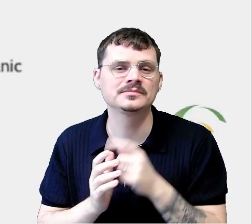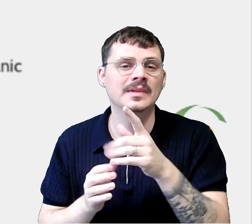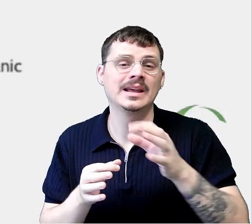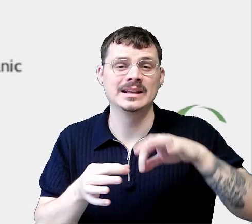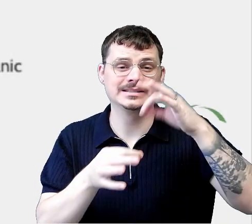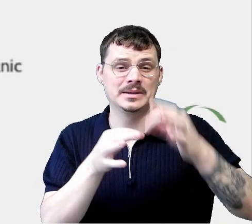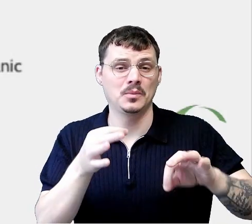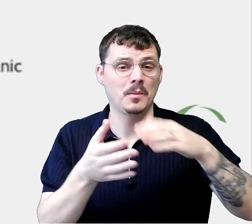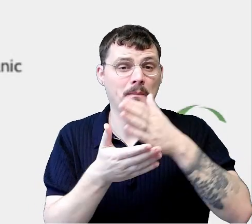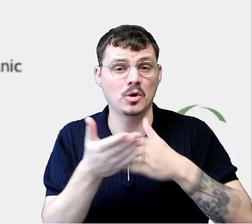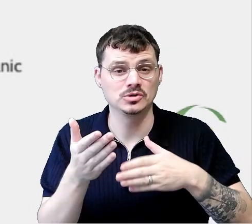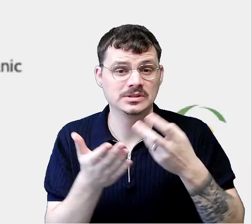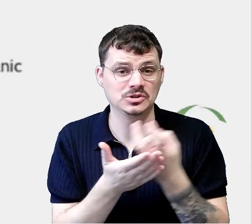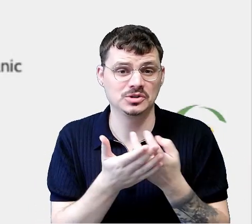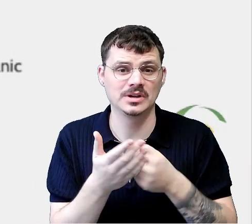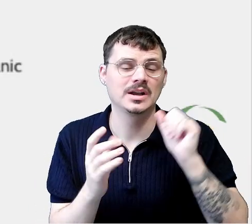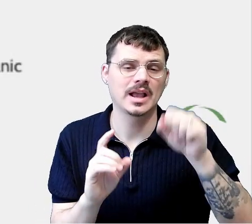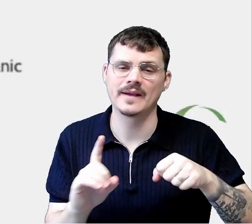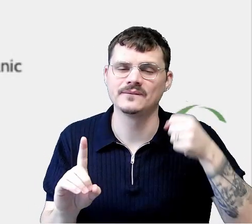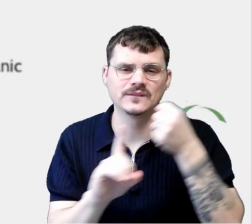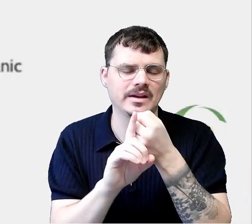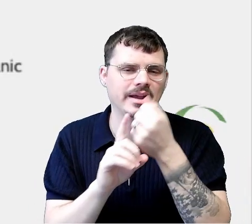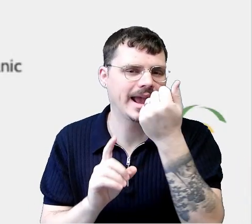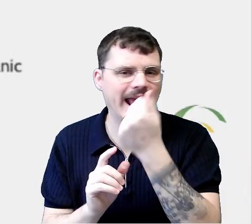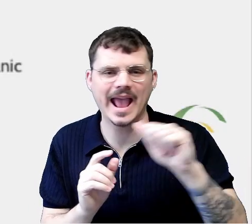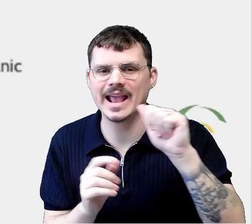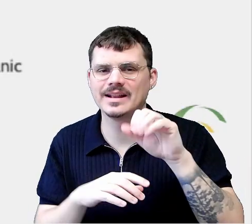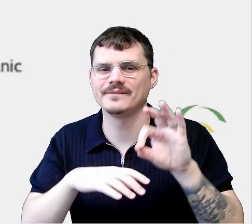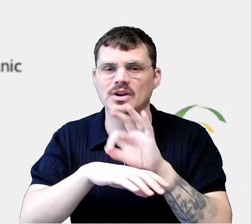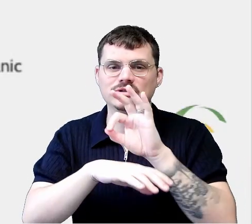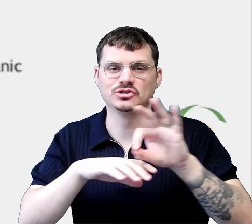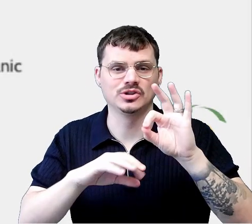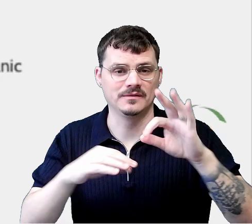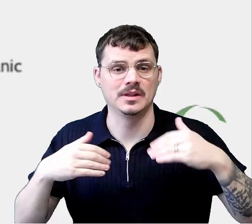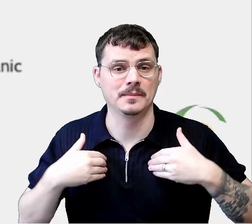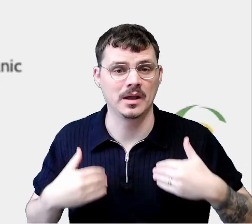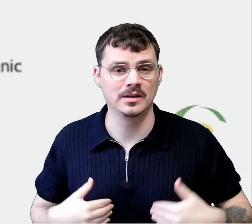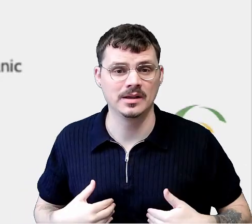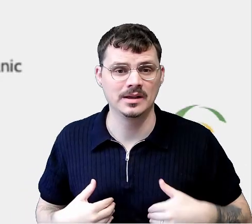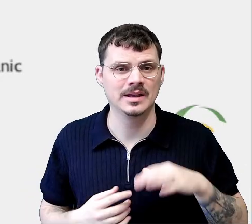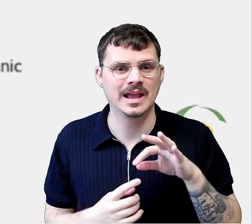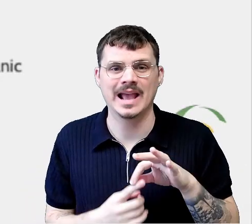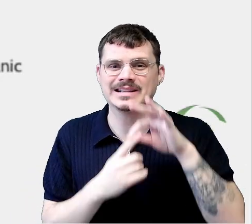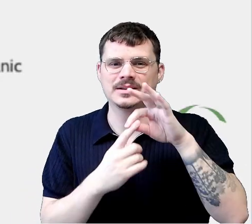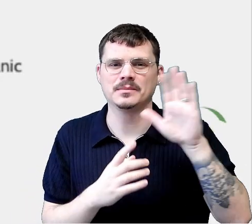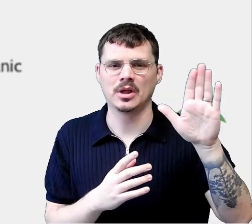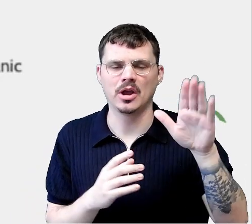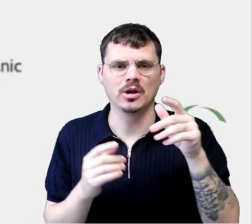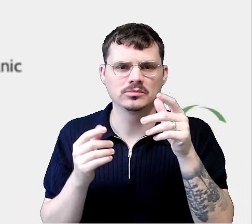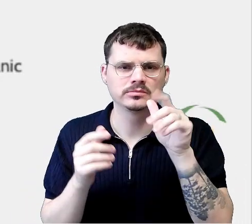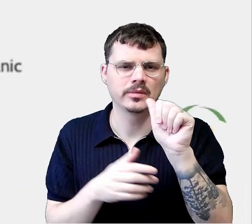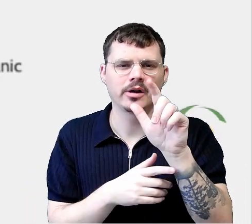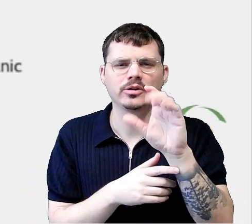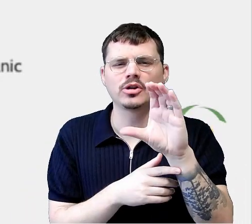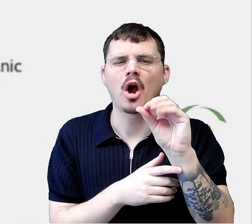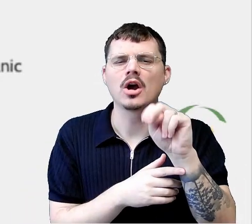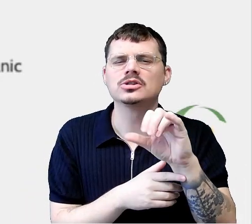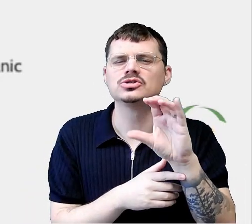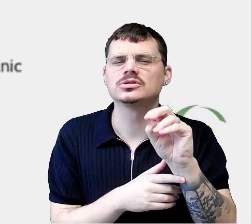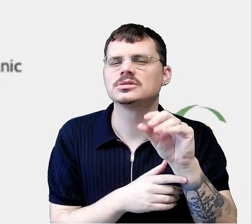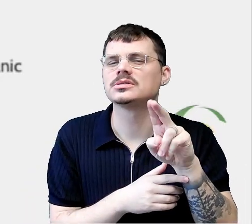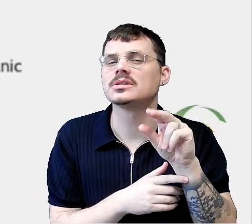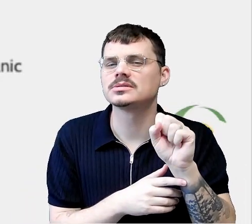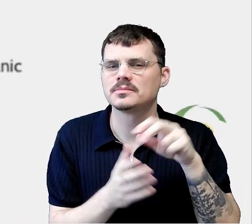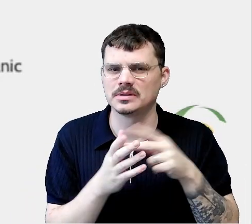Simple partial seizures can affect any function of the person's body except consciousness. And this